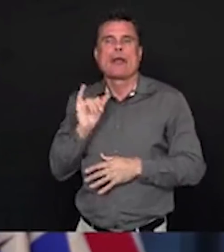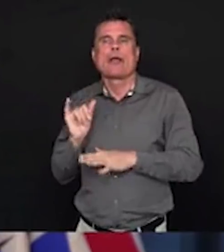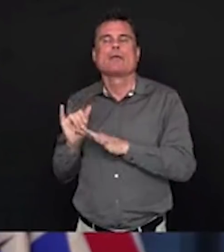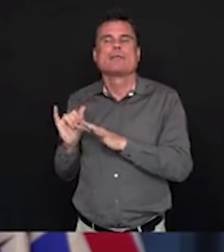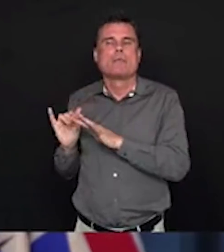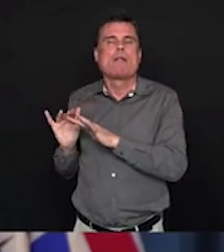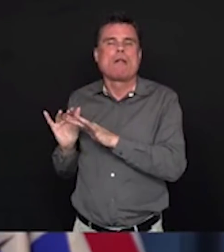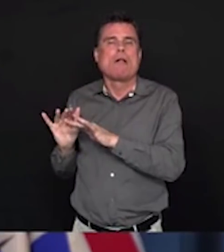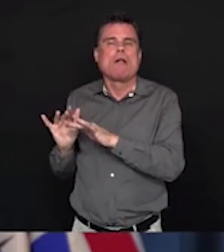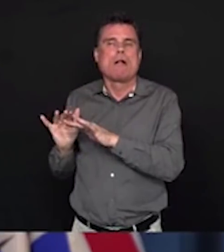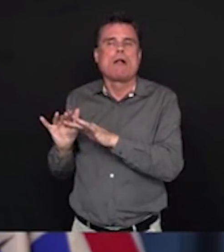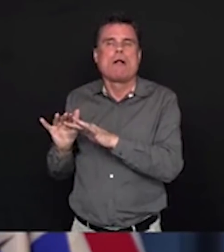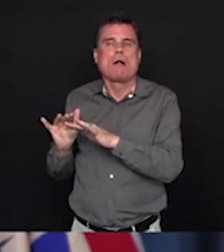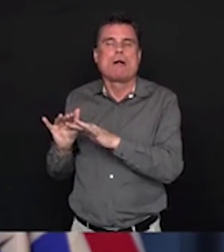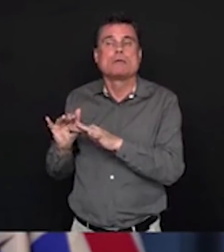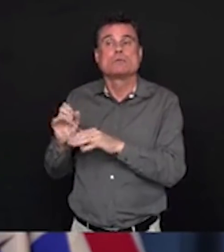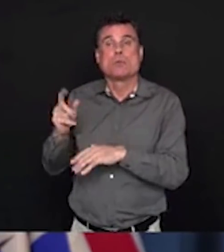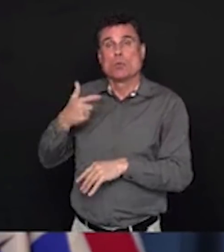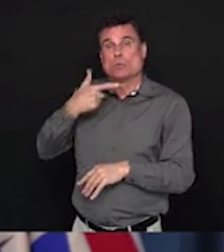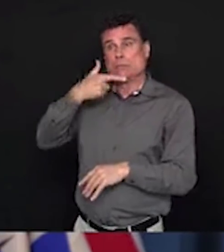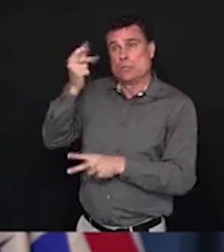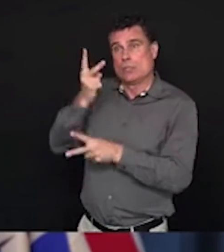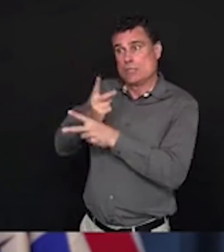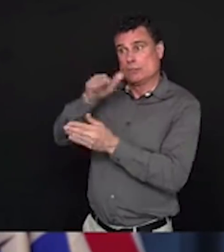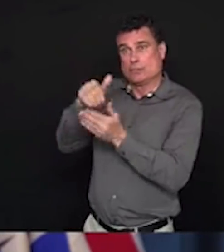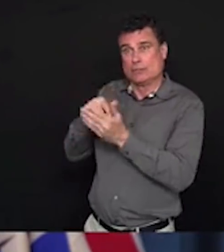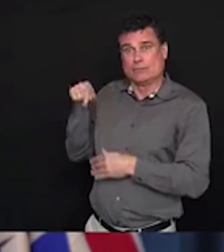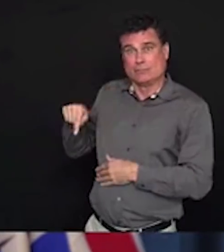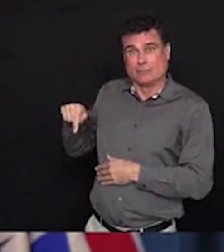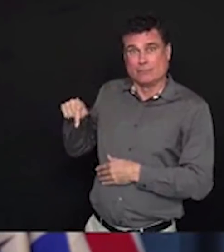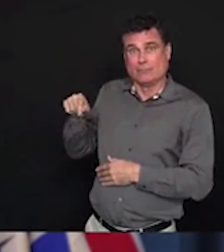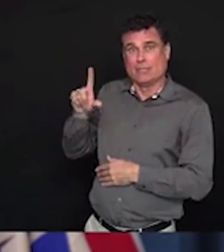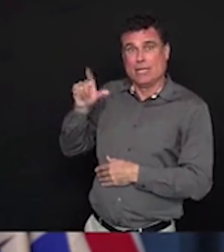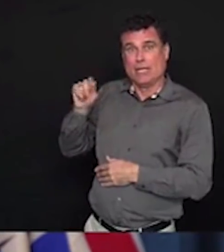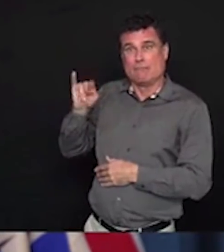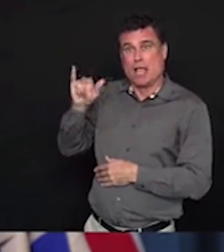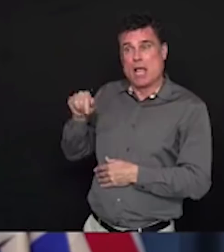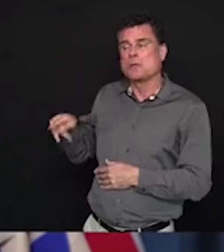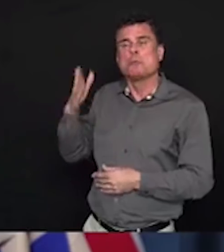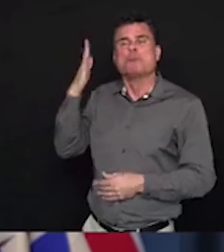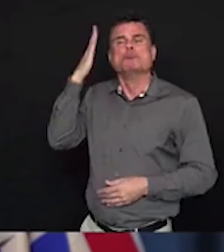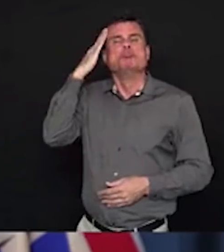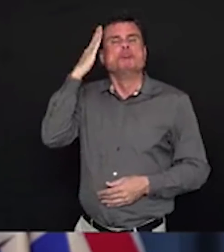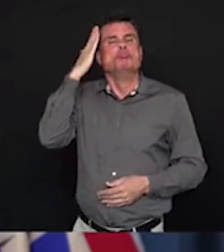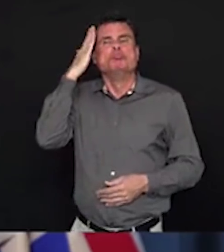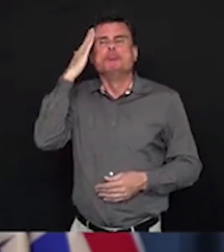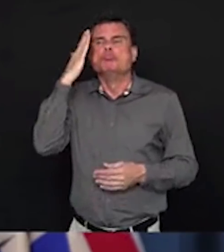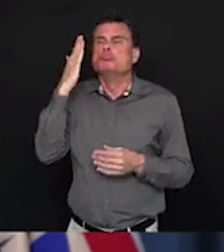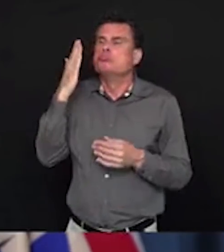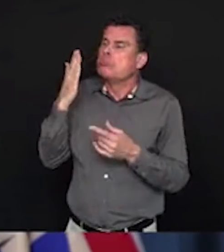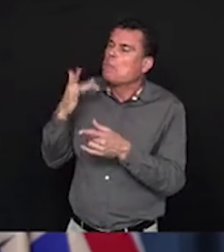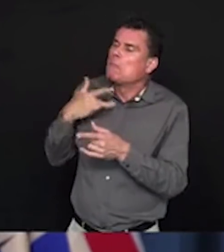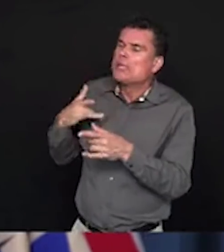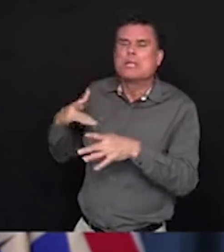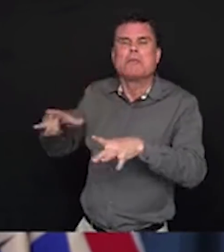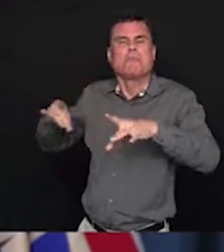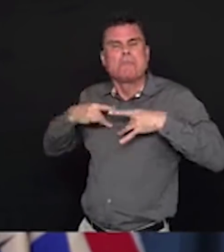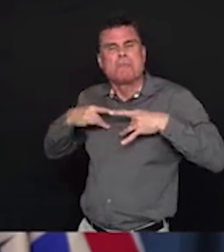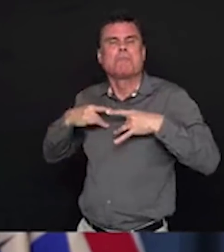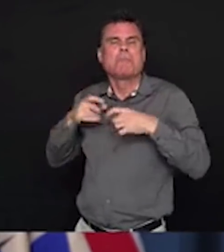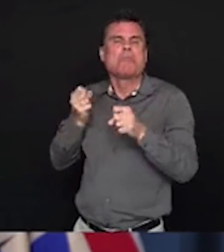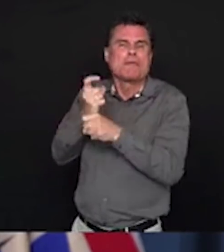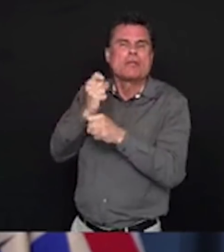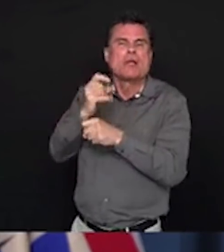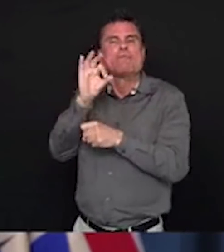and staff, who were affected by the time it was recognized. And this just shows us how challenging it is to